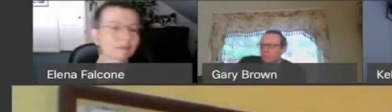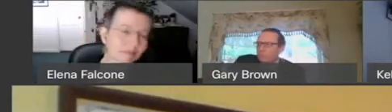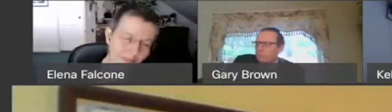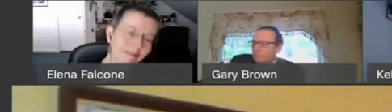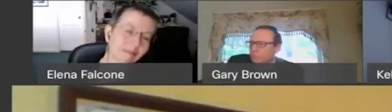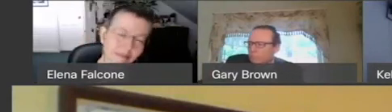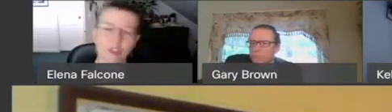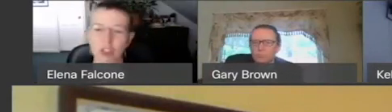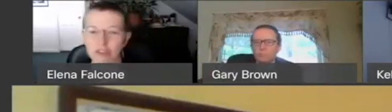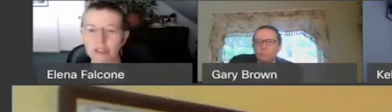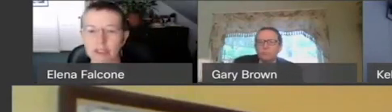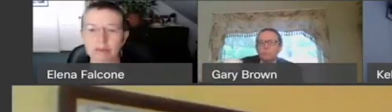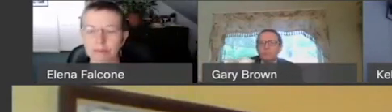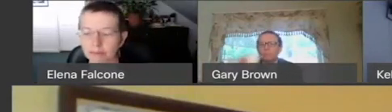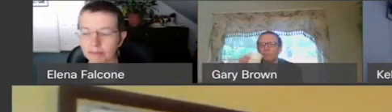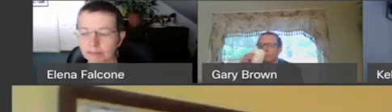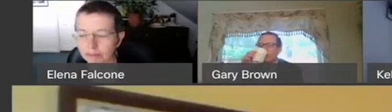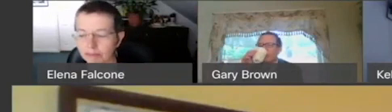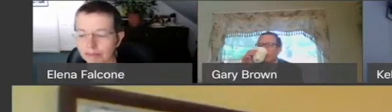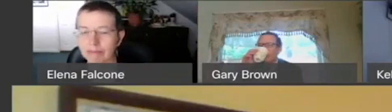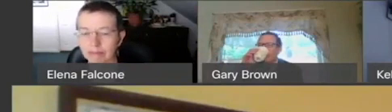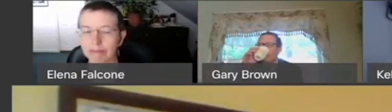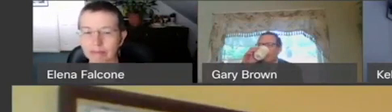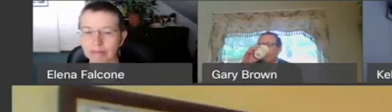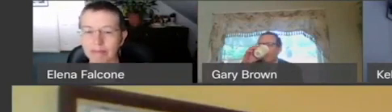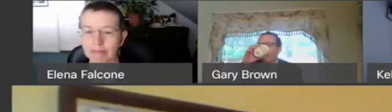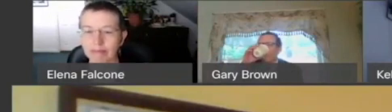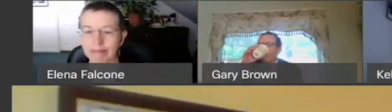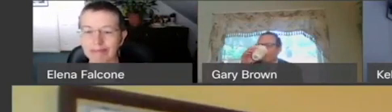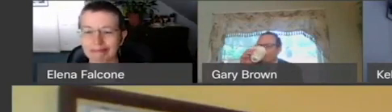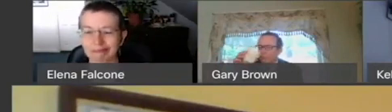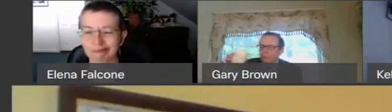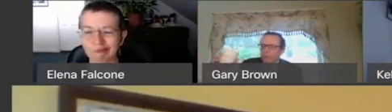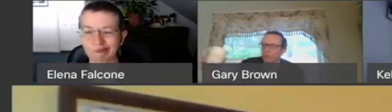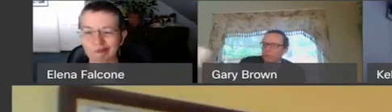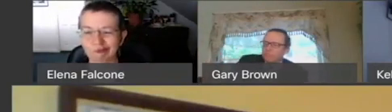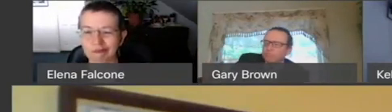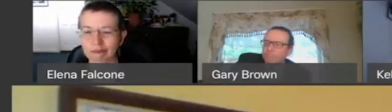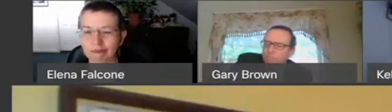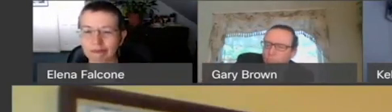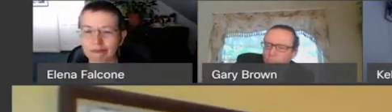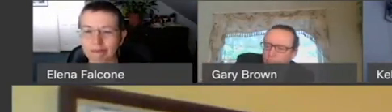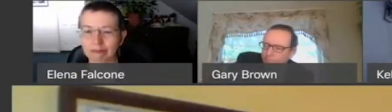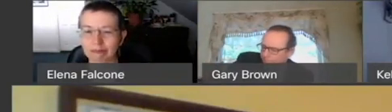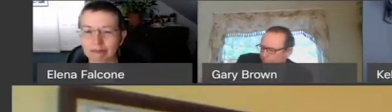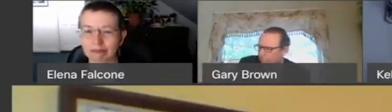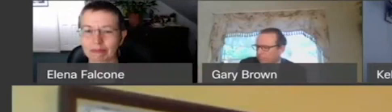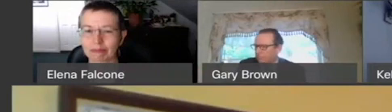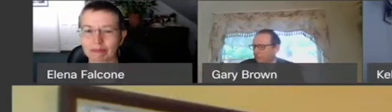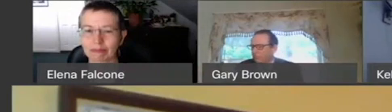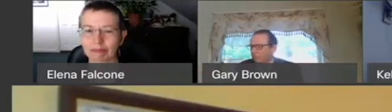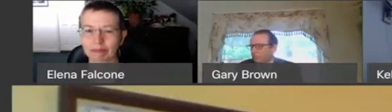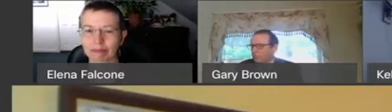bring this home safely by just putting it in a Ziploc bag and then zipping it off and put it in your